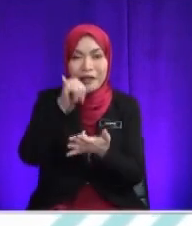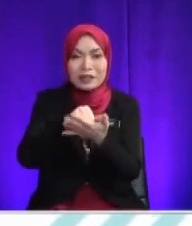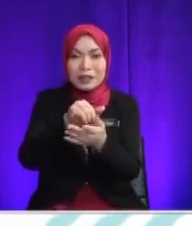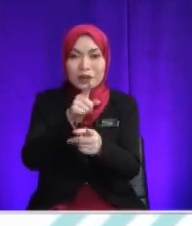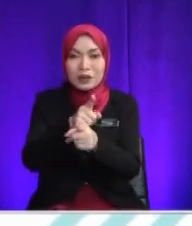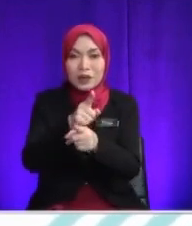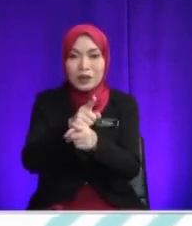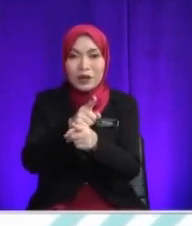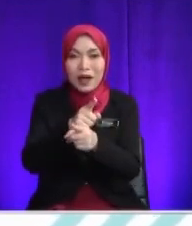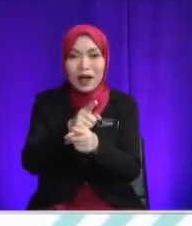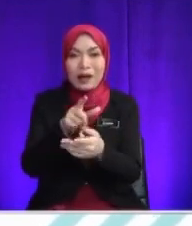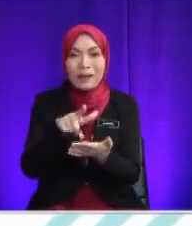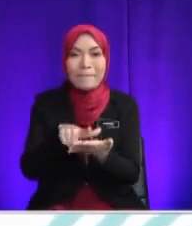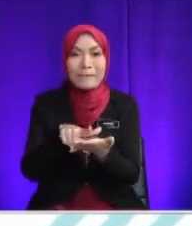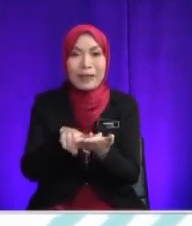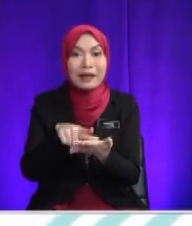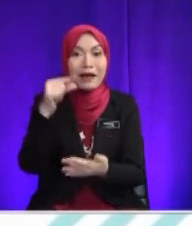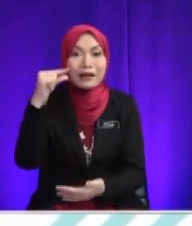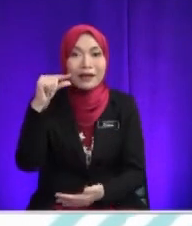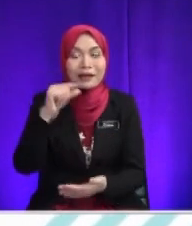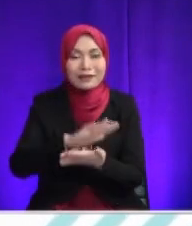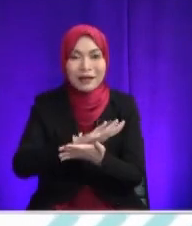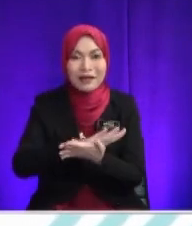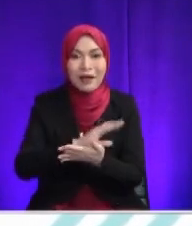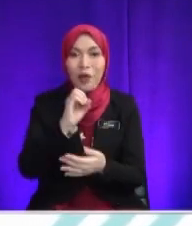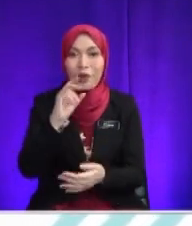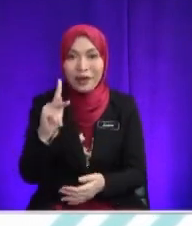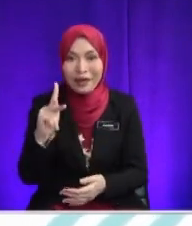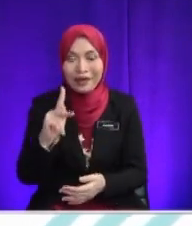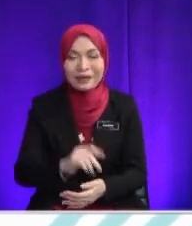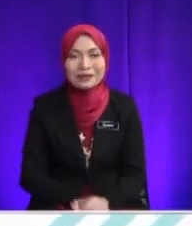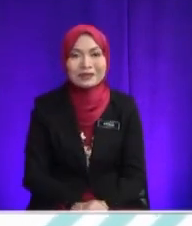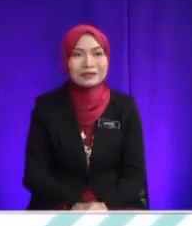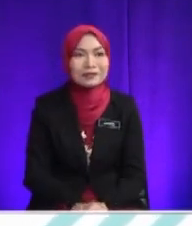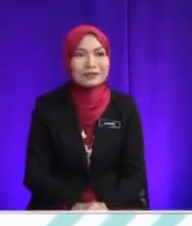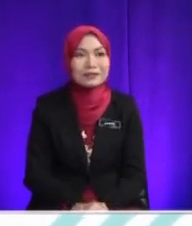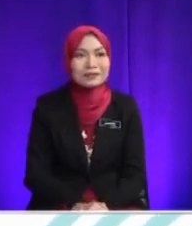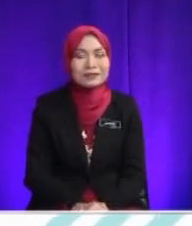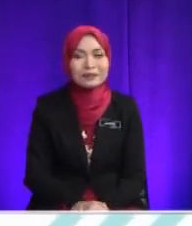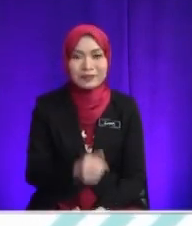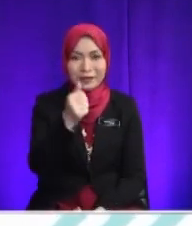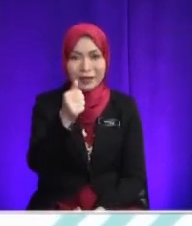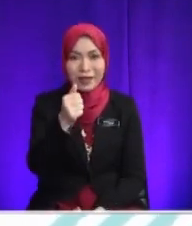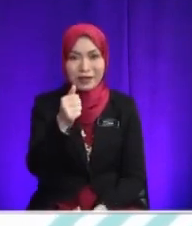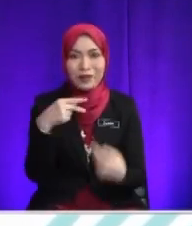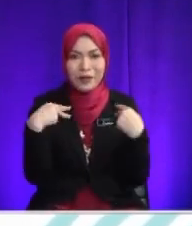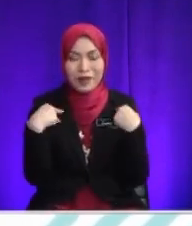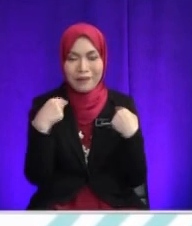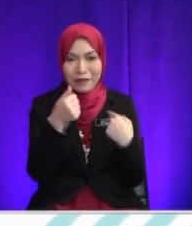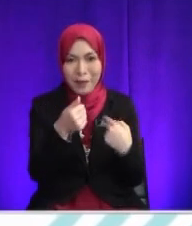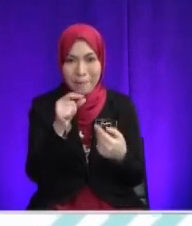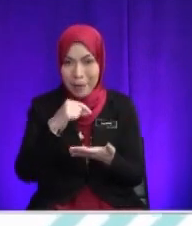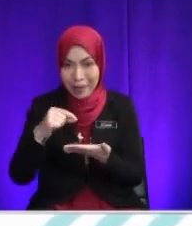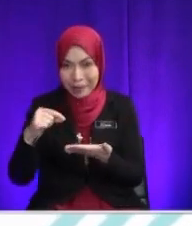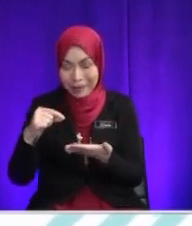card. Do you understand? Okay. So the rest of you, I think the rest of you can join as well. You have your card as well. So if you agree with the